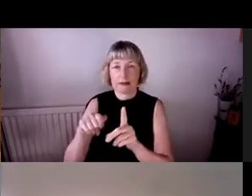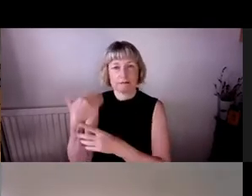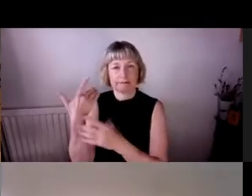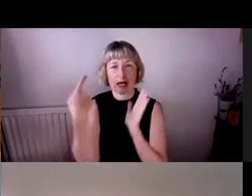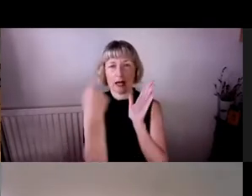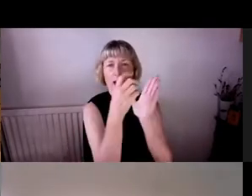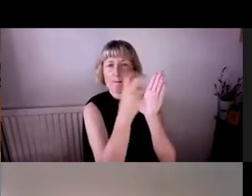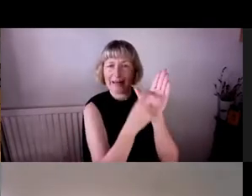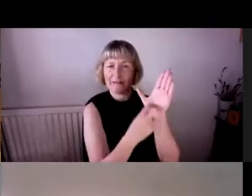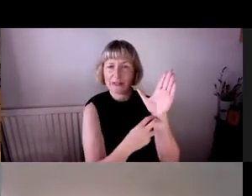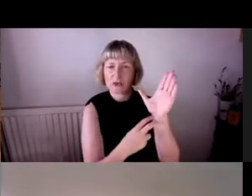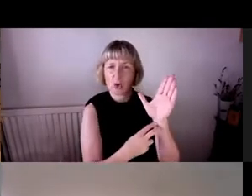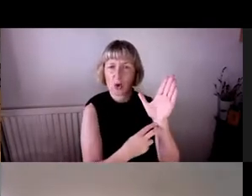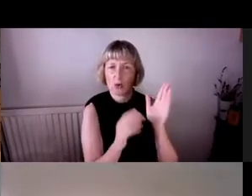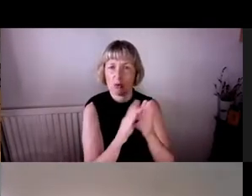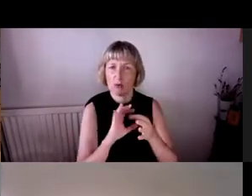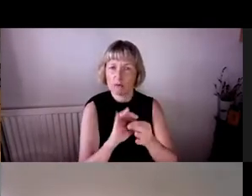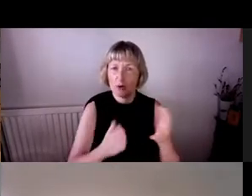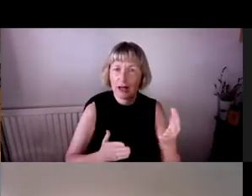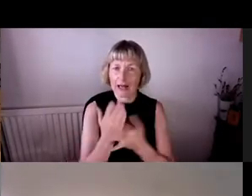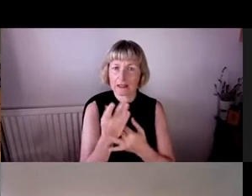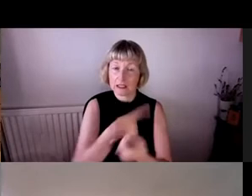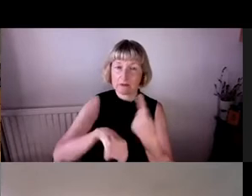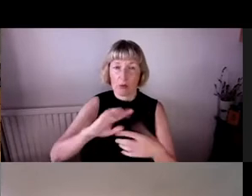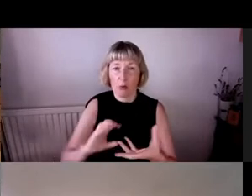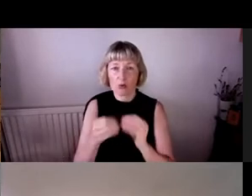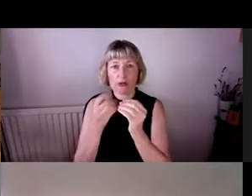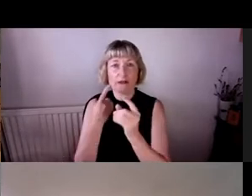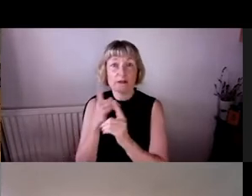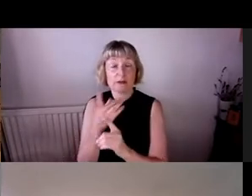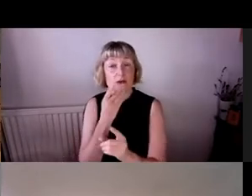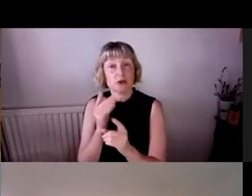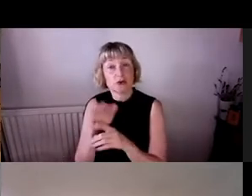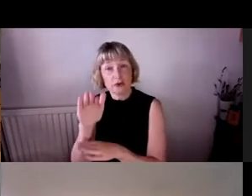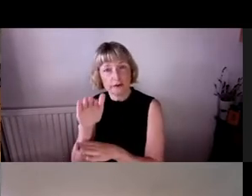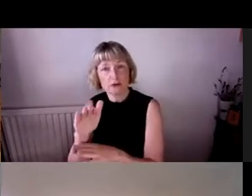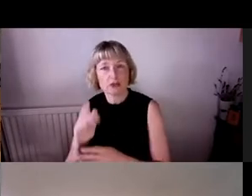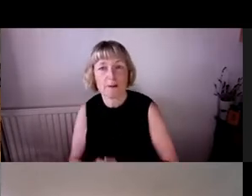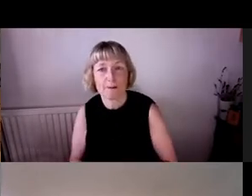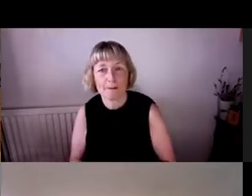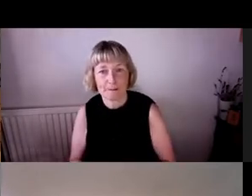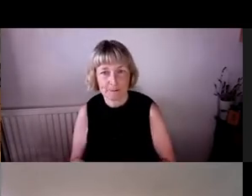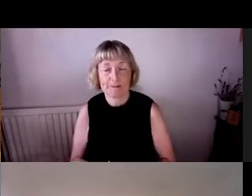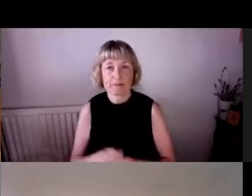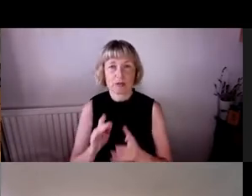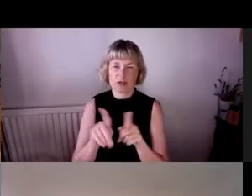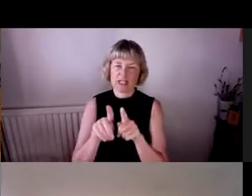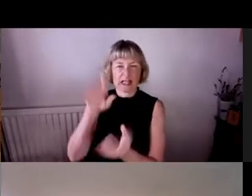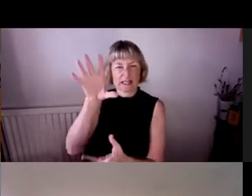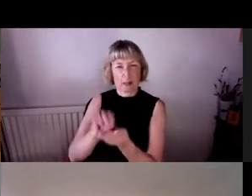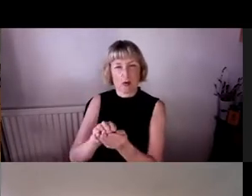access for creatives to be using as they go forward. So that will be sort of the culmination of all of